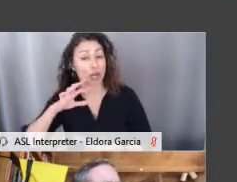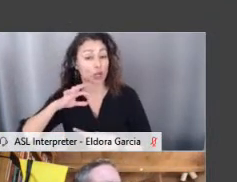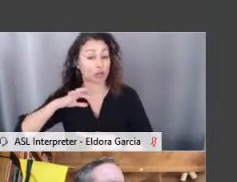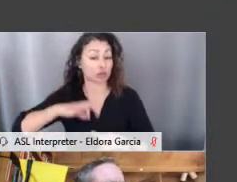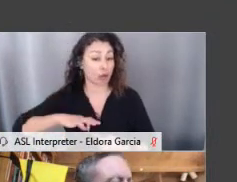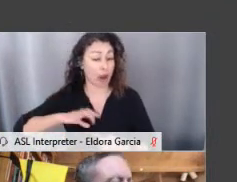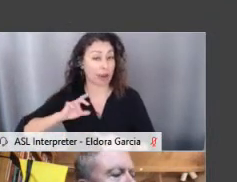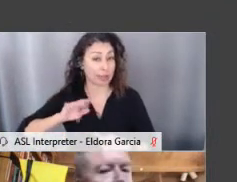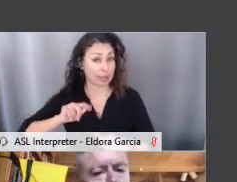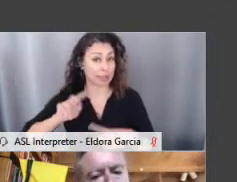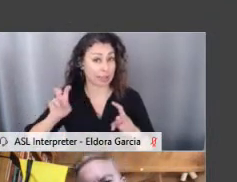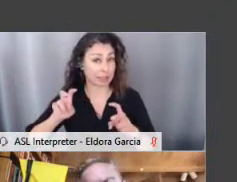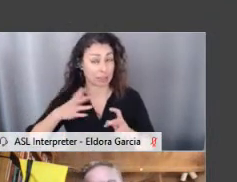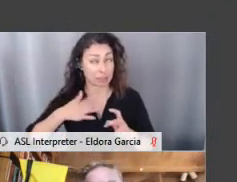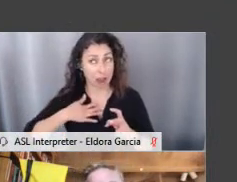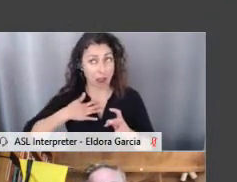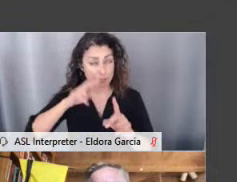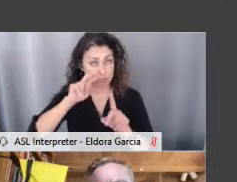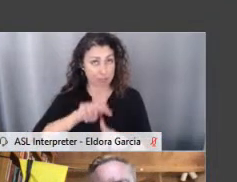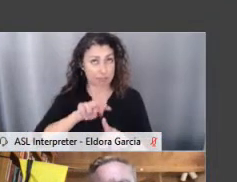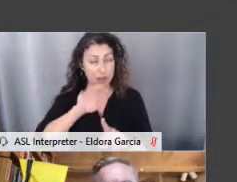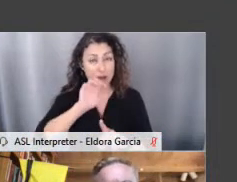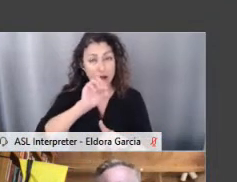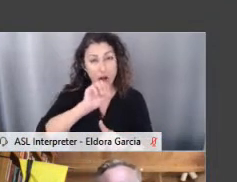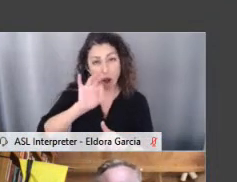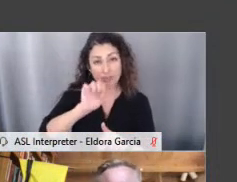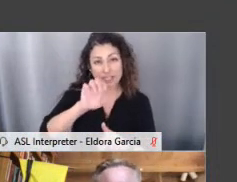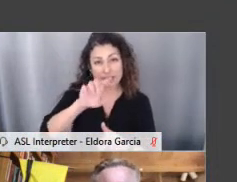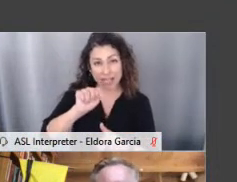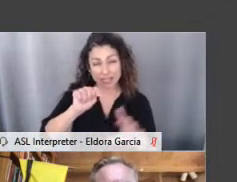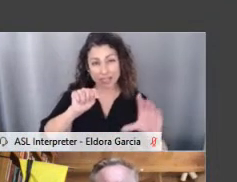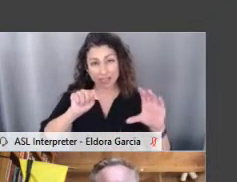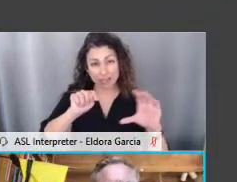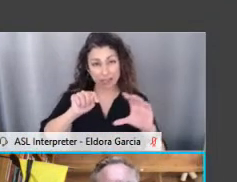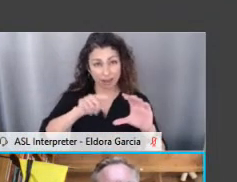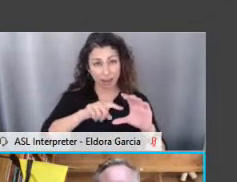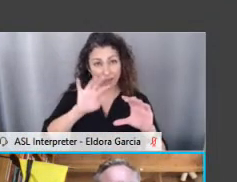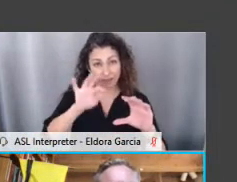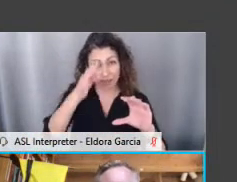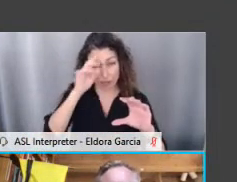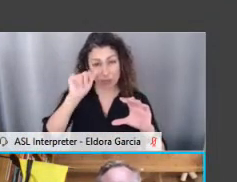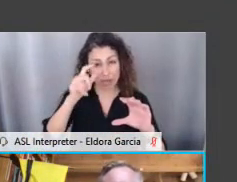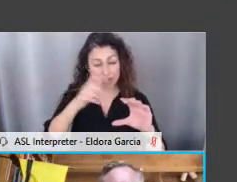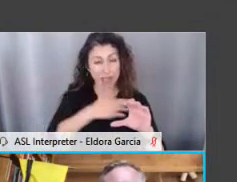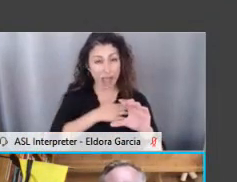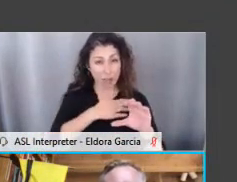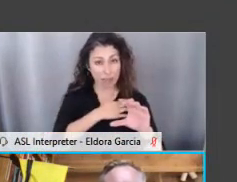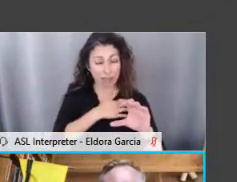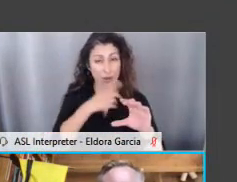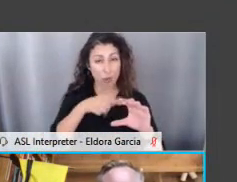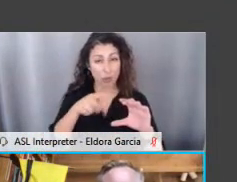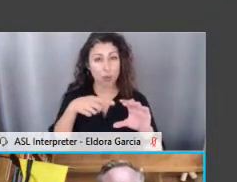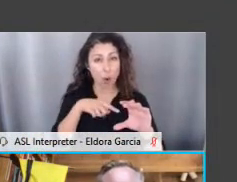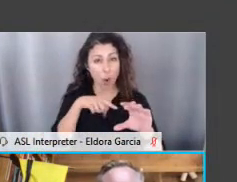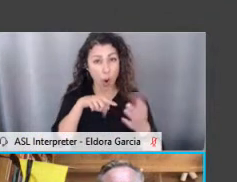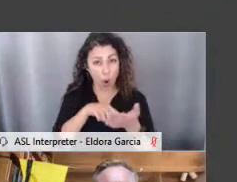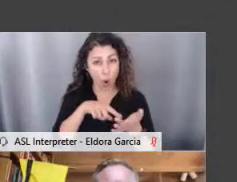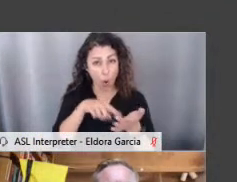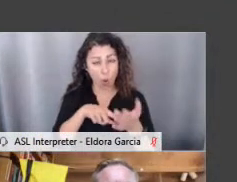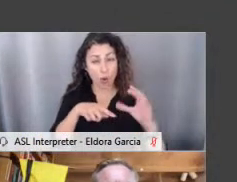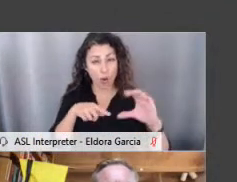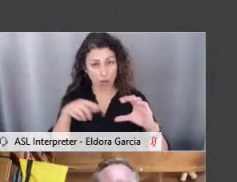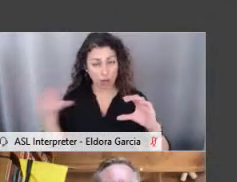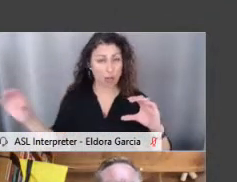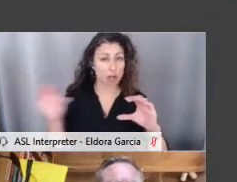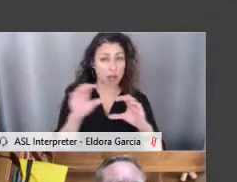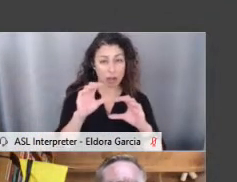is an offset to your federal tax liability, the taxes you owe.